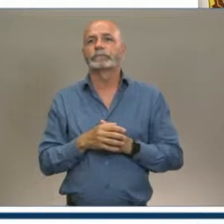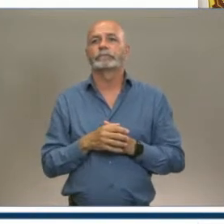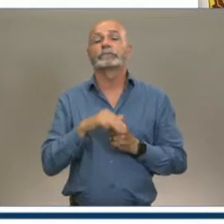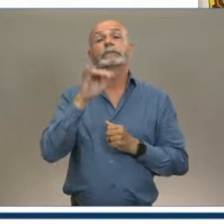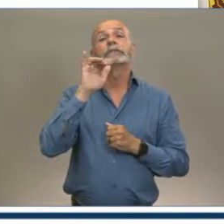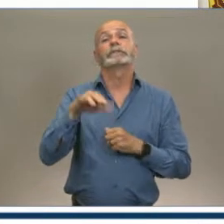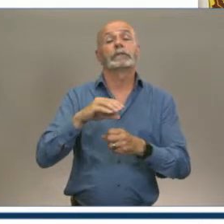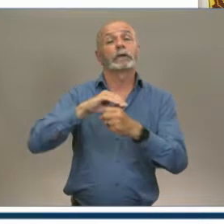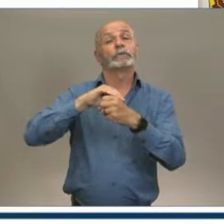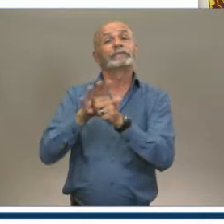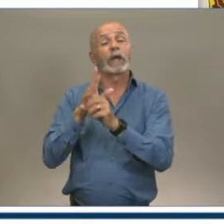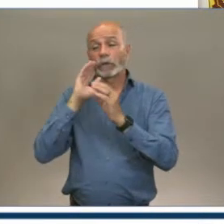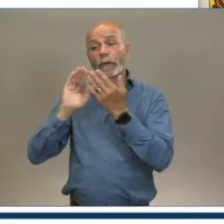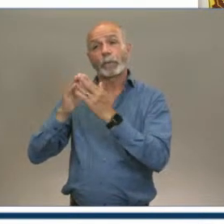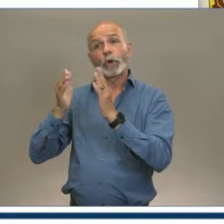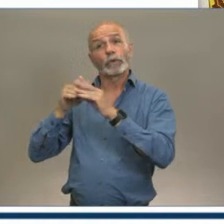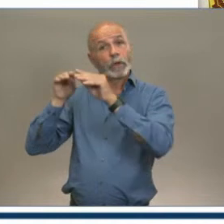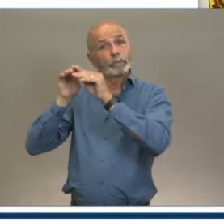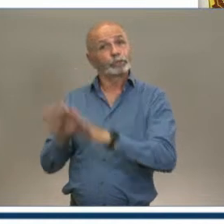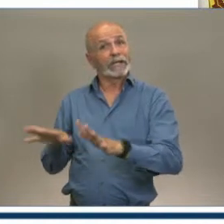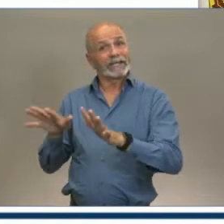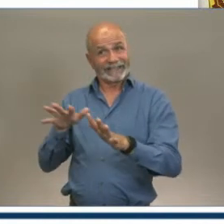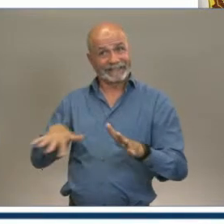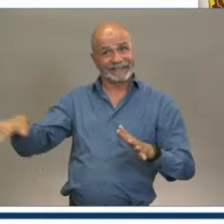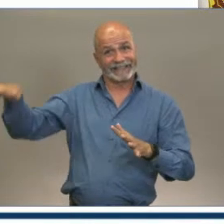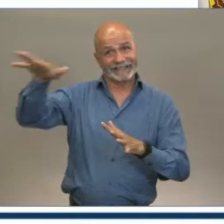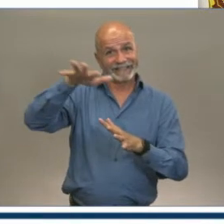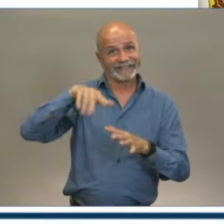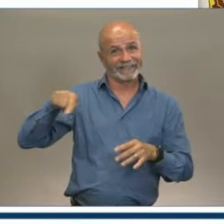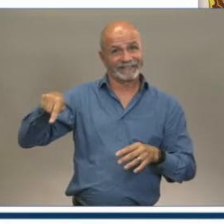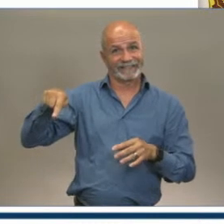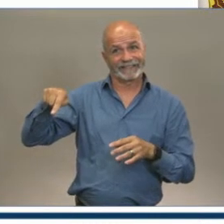cases today, none of them are